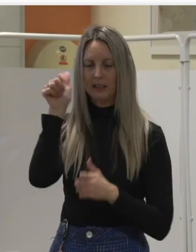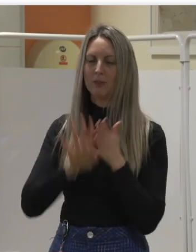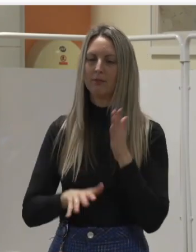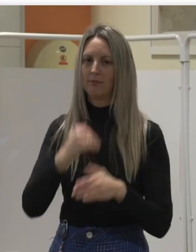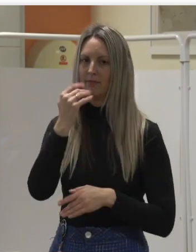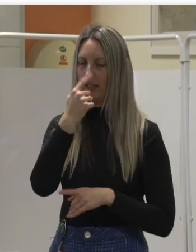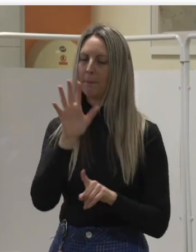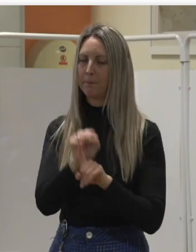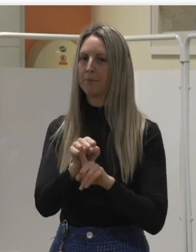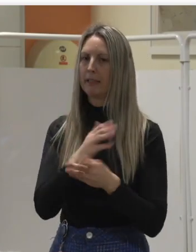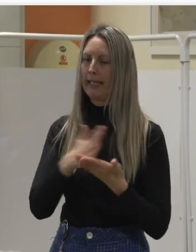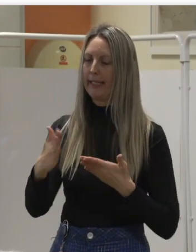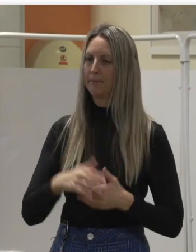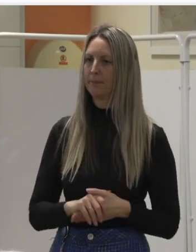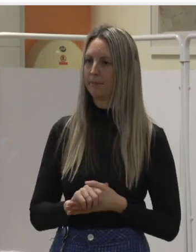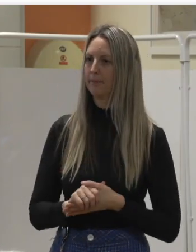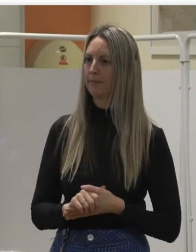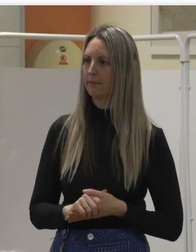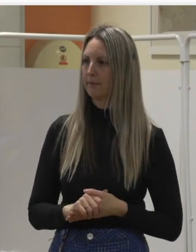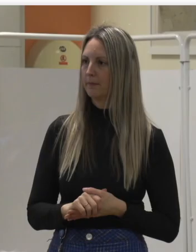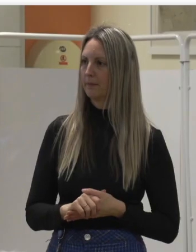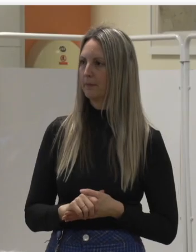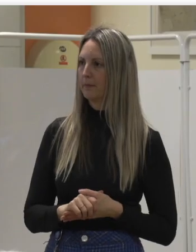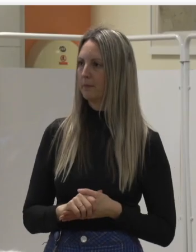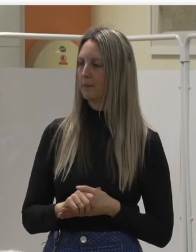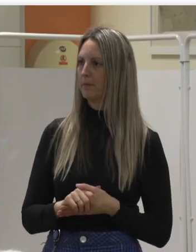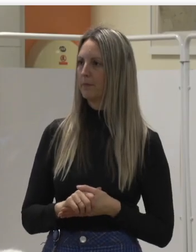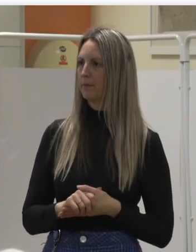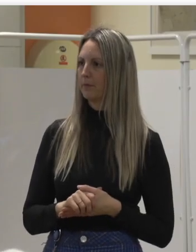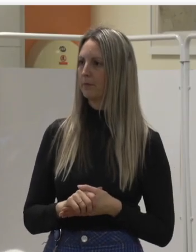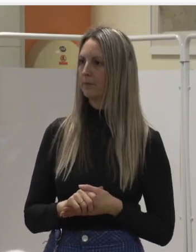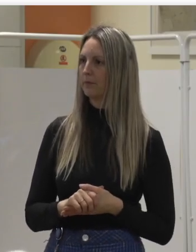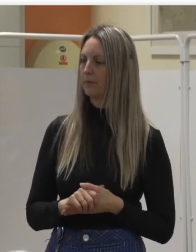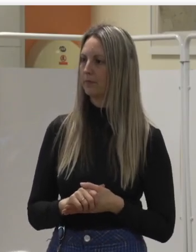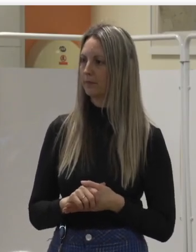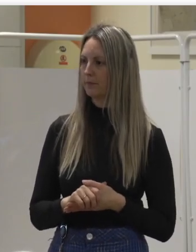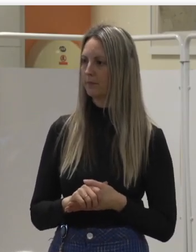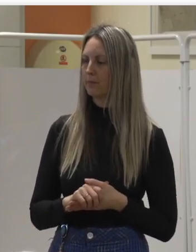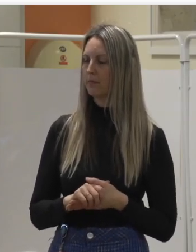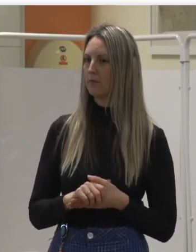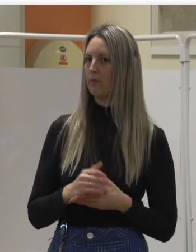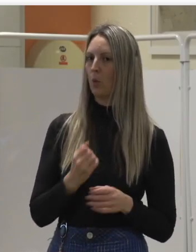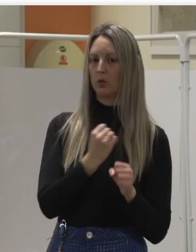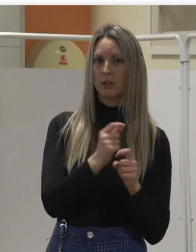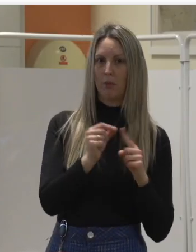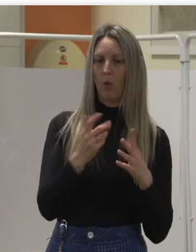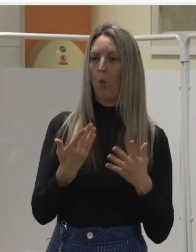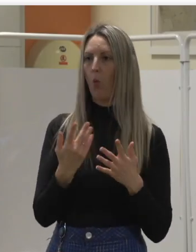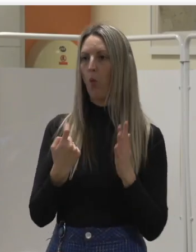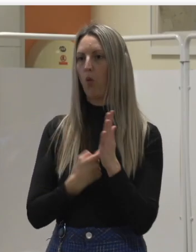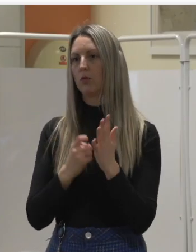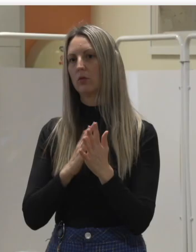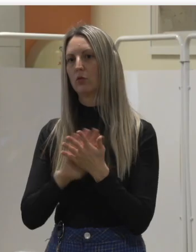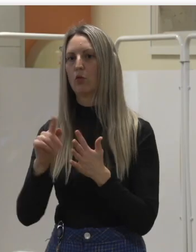But then they usually ask help from a doctor, and either GP or rheumatologist. I